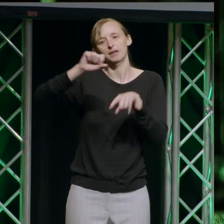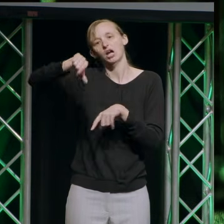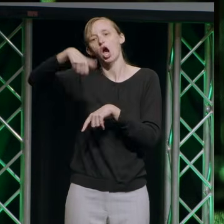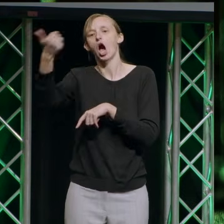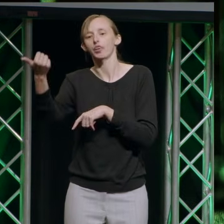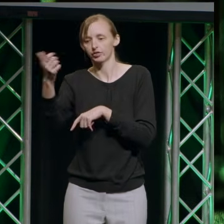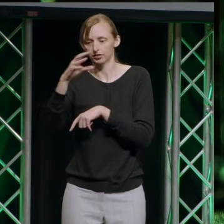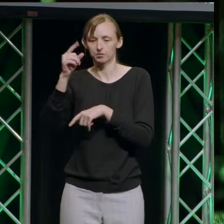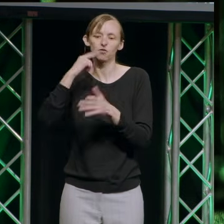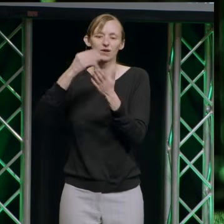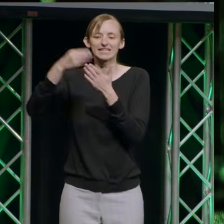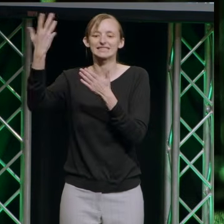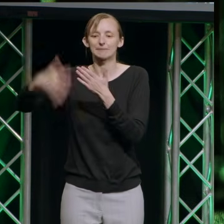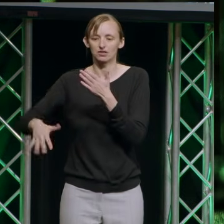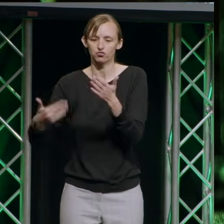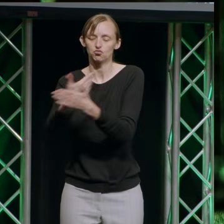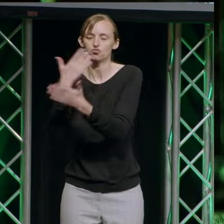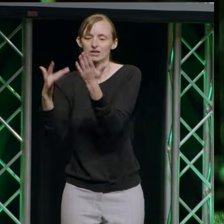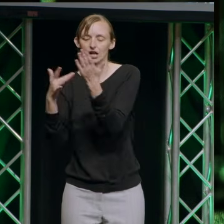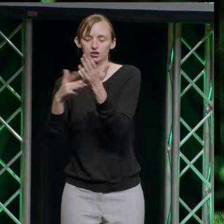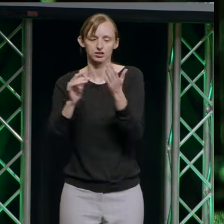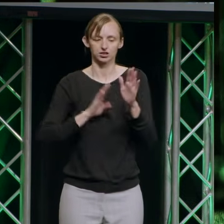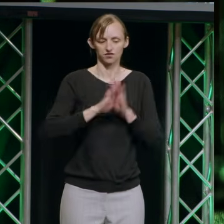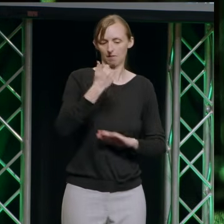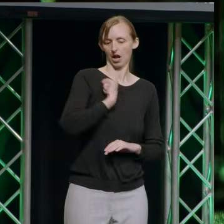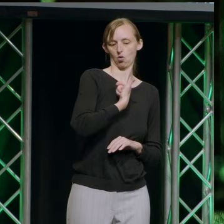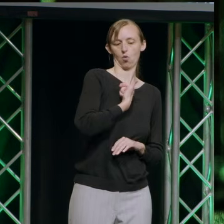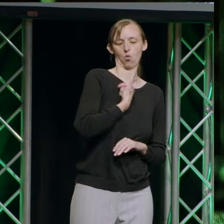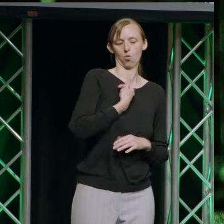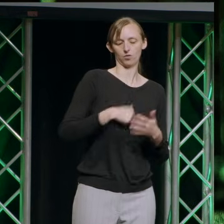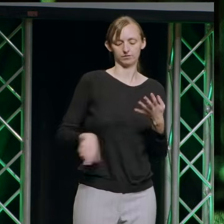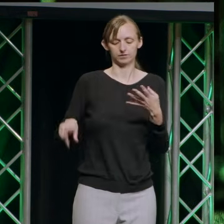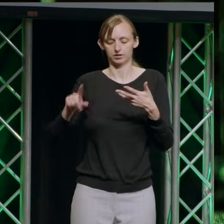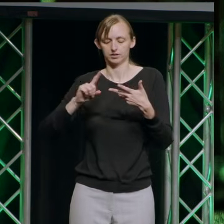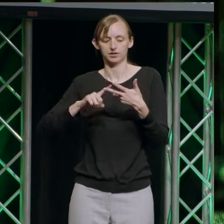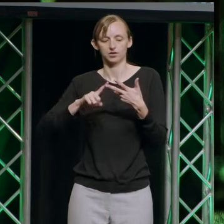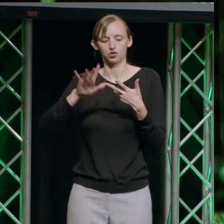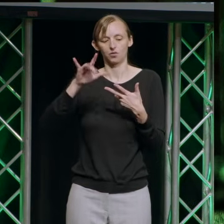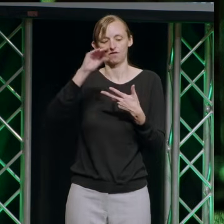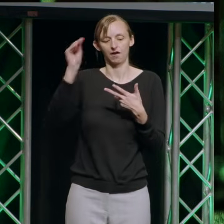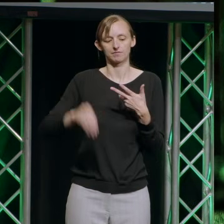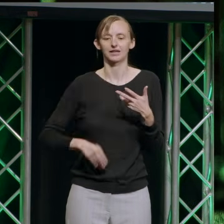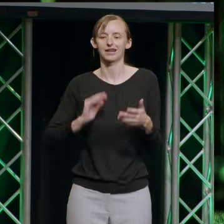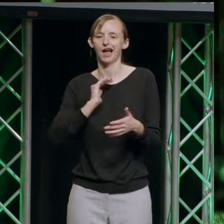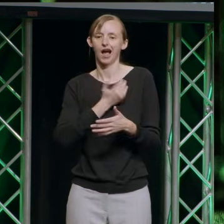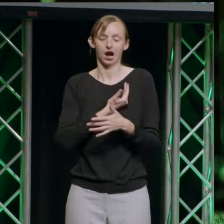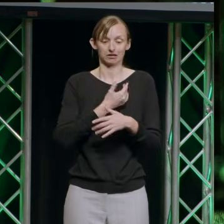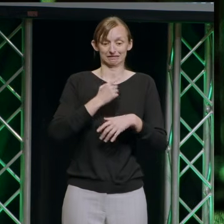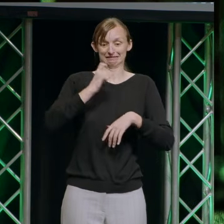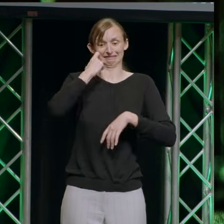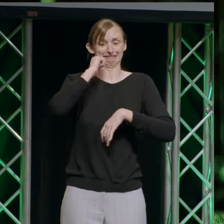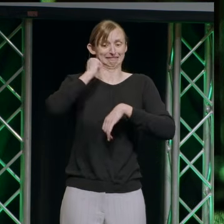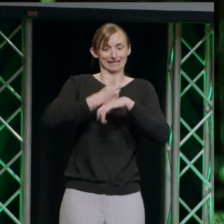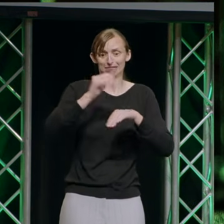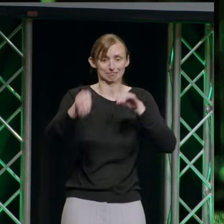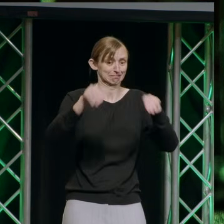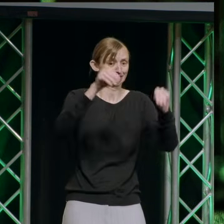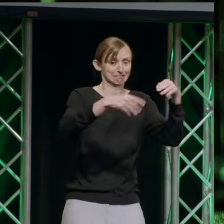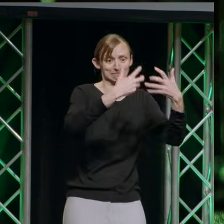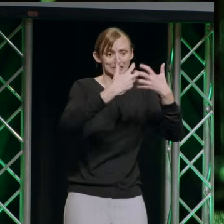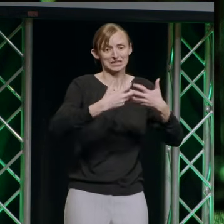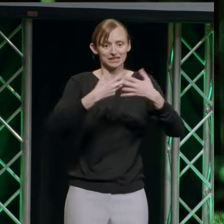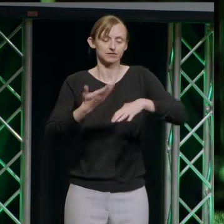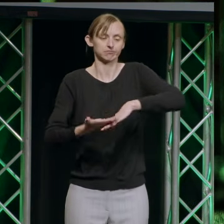the expensive cutting-edge technologies. And then the other 25% would be upgrading our makeshift setup to create